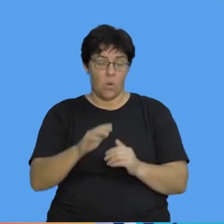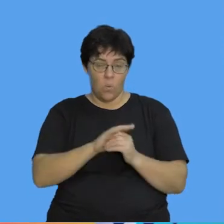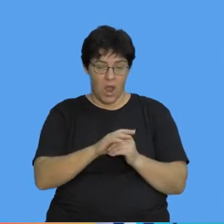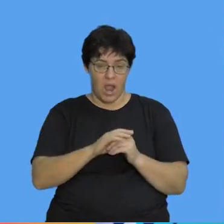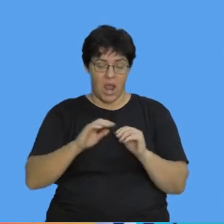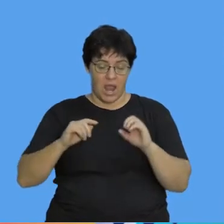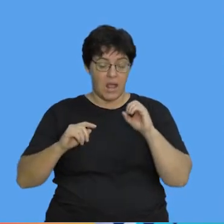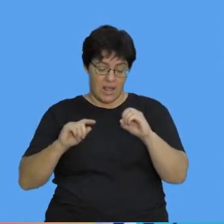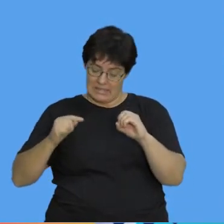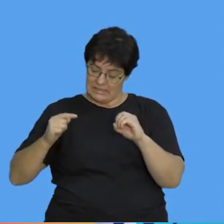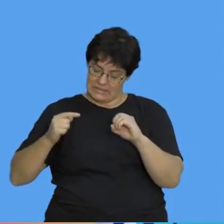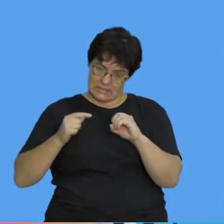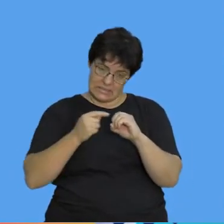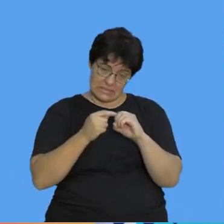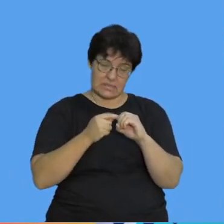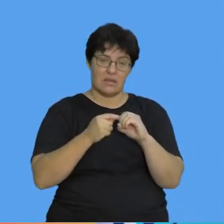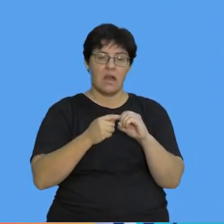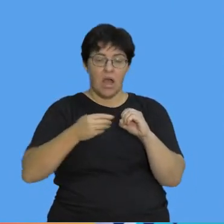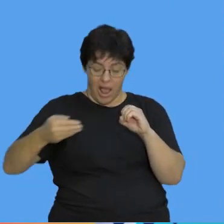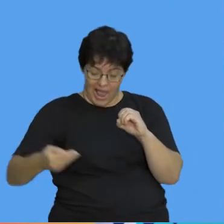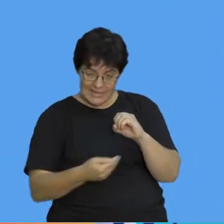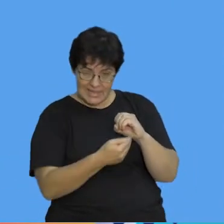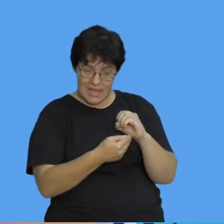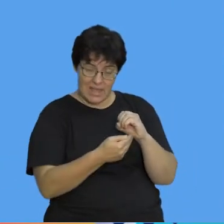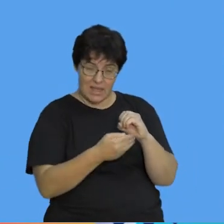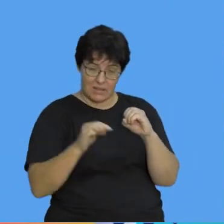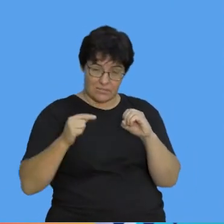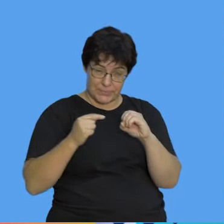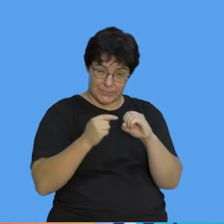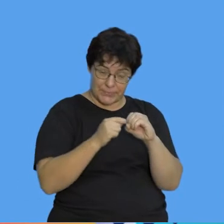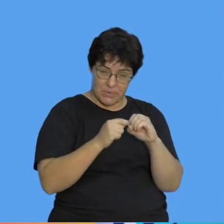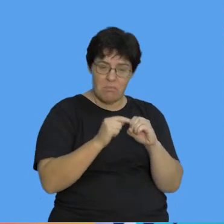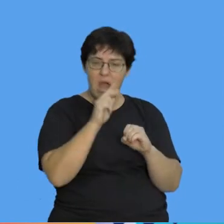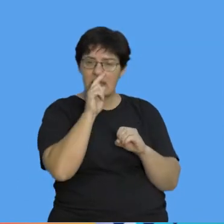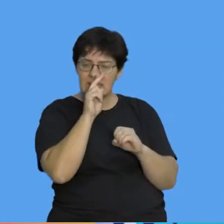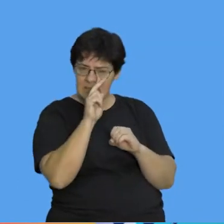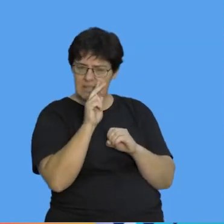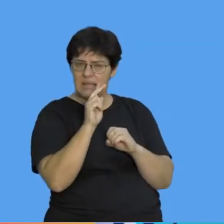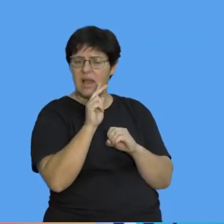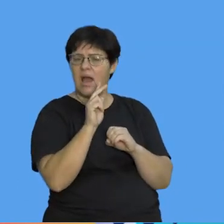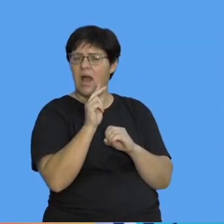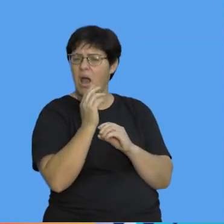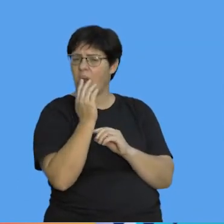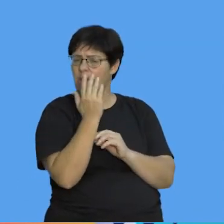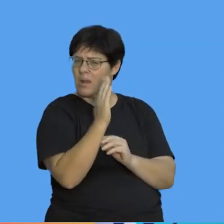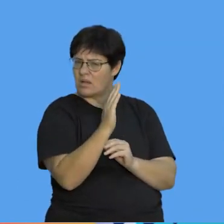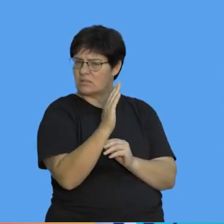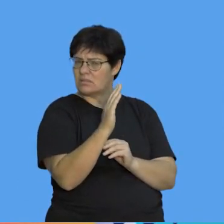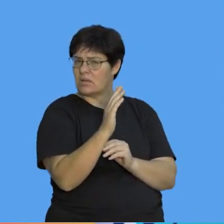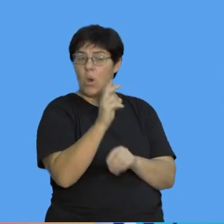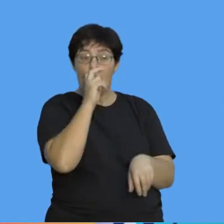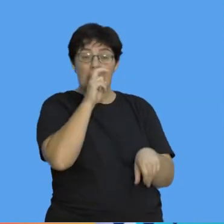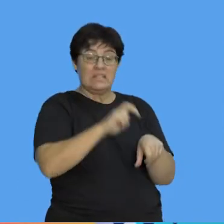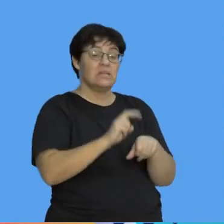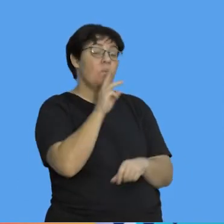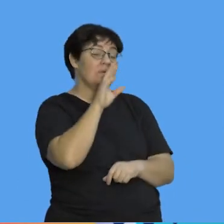He relies on water for the sperm to swim to the female underneath on the soil, but we're starting to see a plant